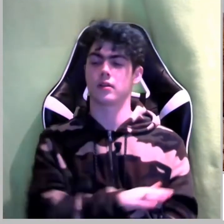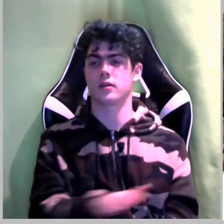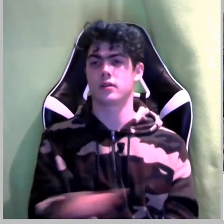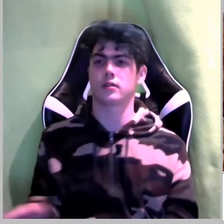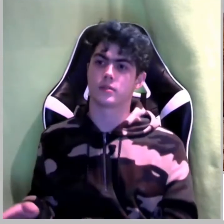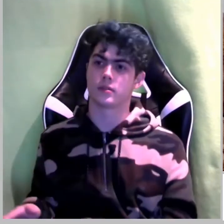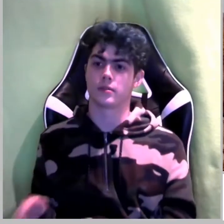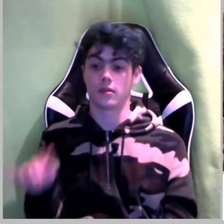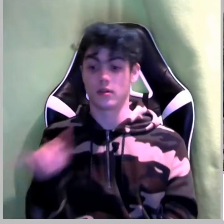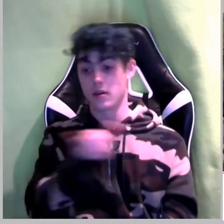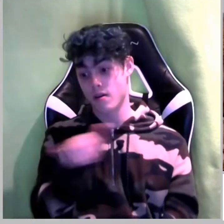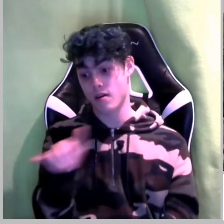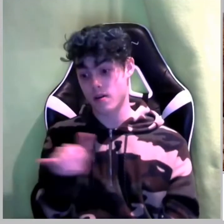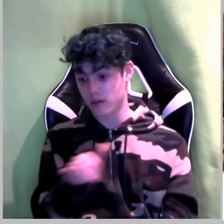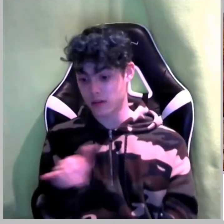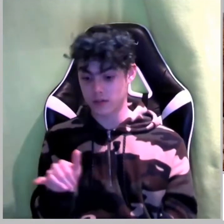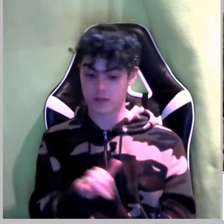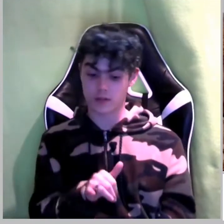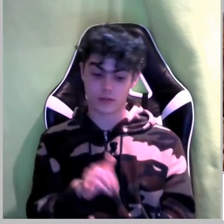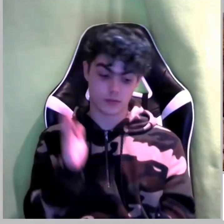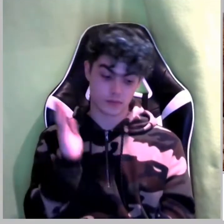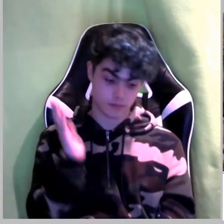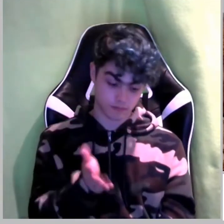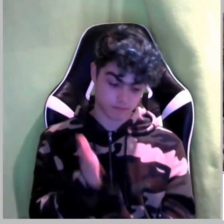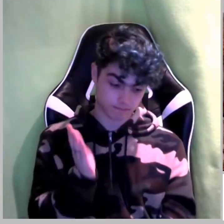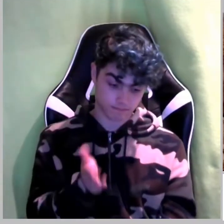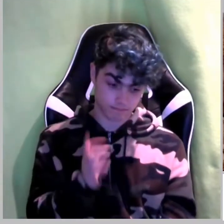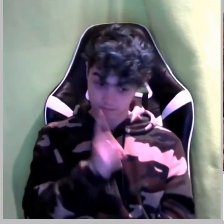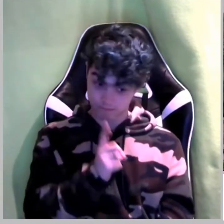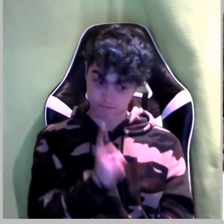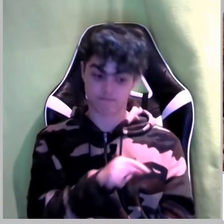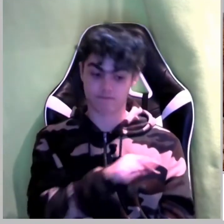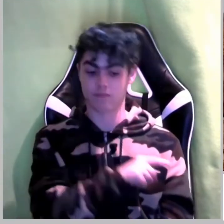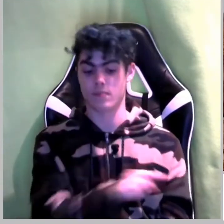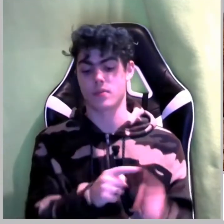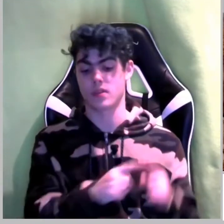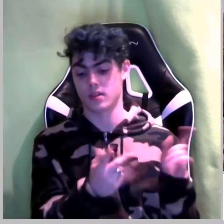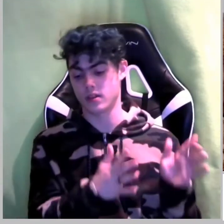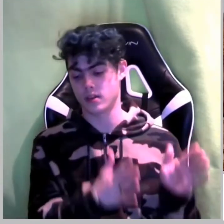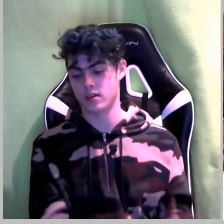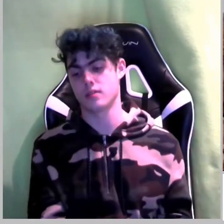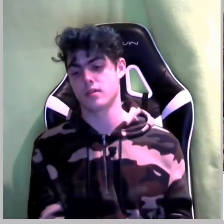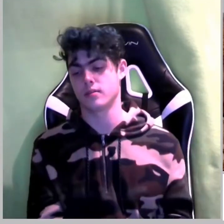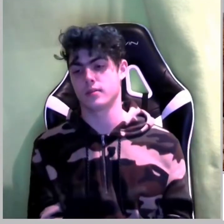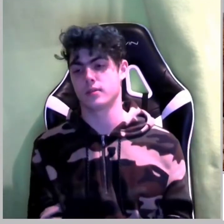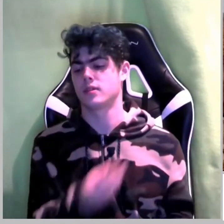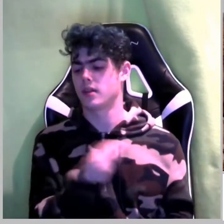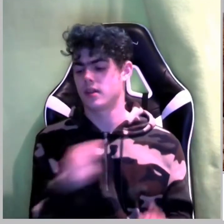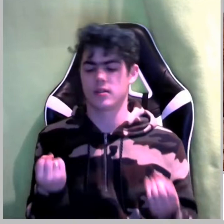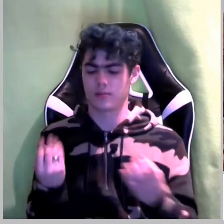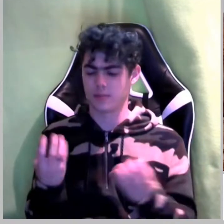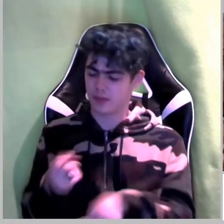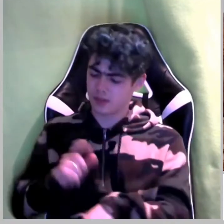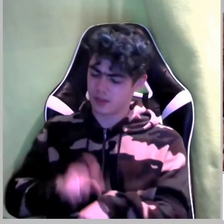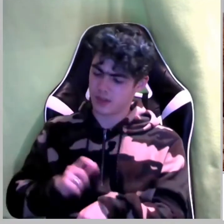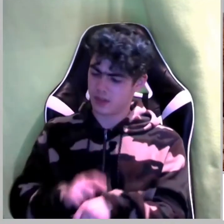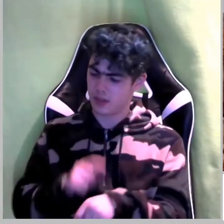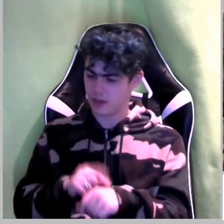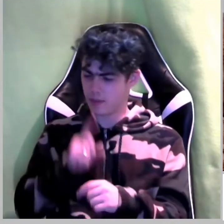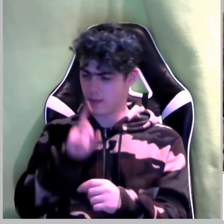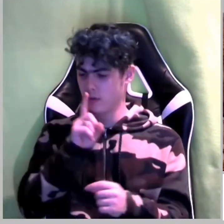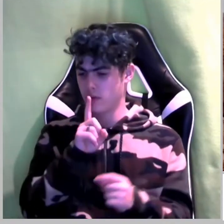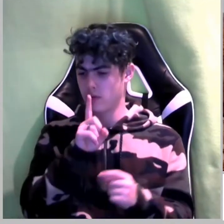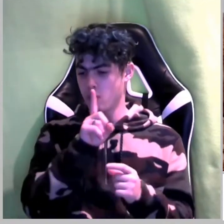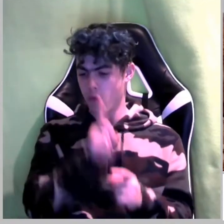opposition, and he is also spending a lot of time with the disciples, a lot of one-on-one time, and is